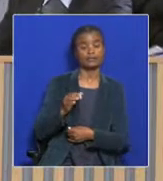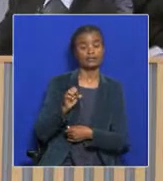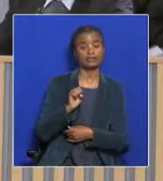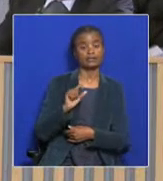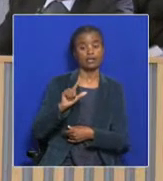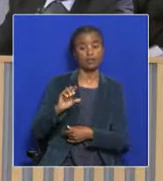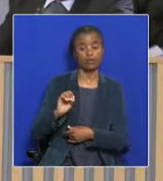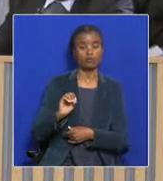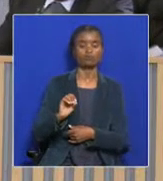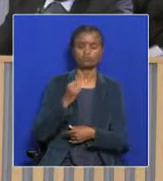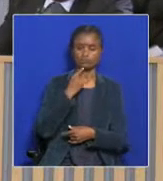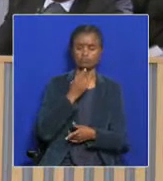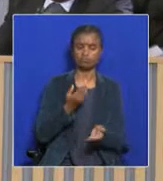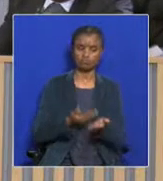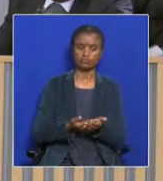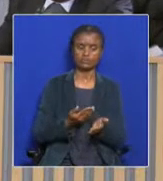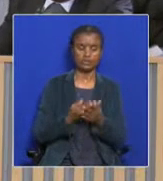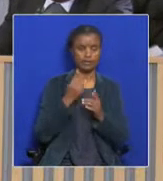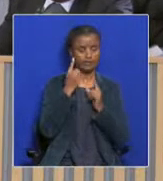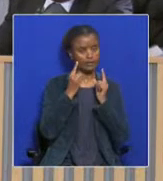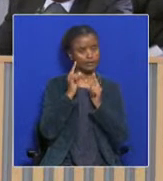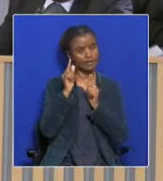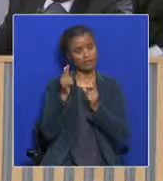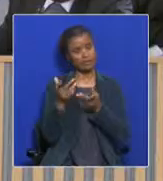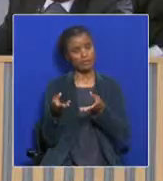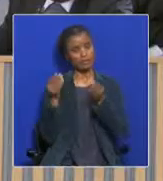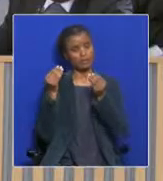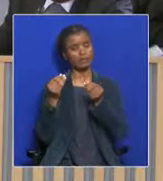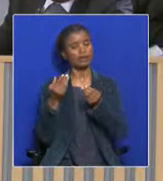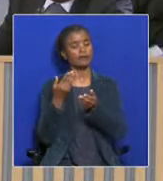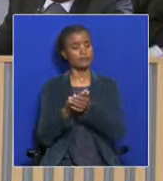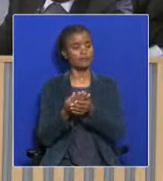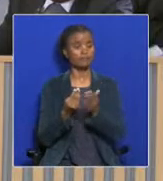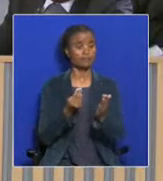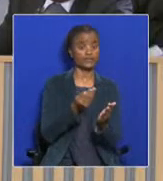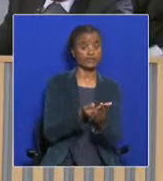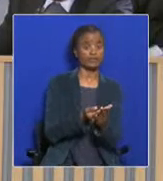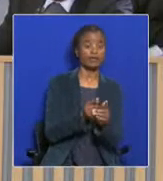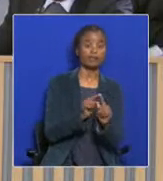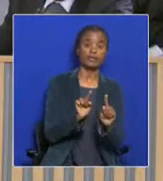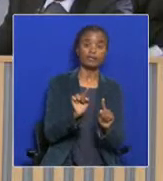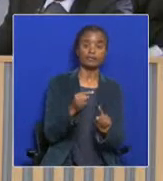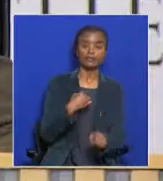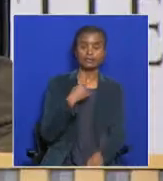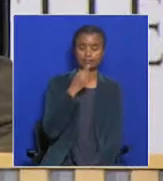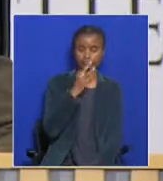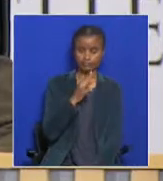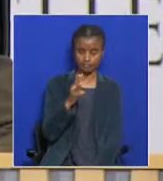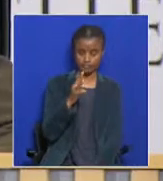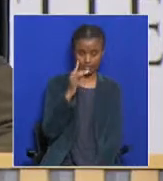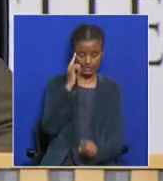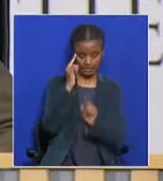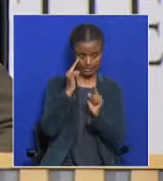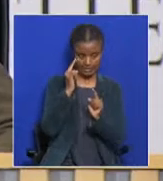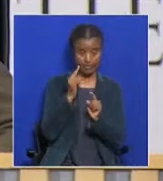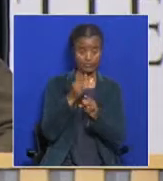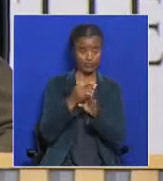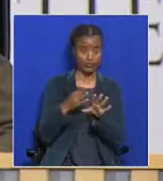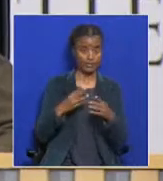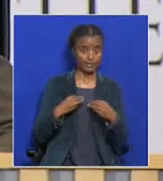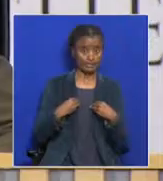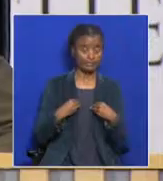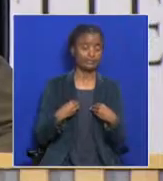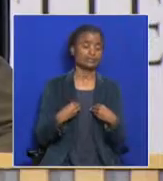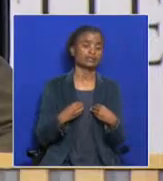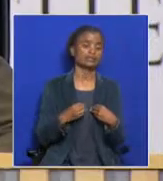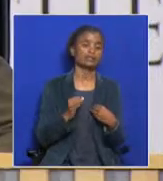should think carefully before taking up that offer. Thank you. Thank you, Chair.